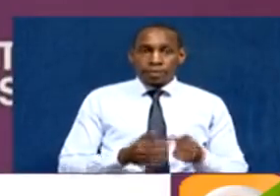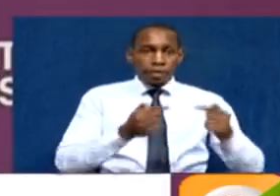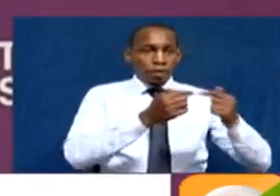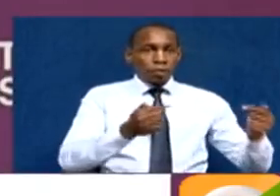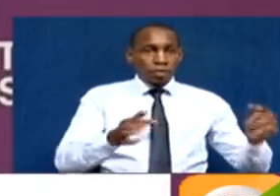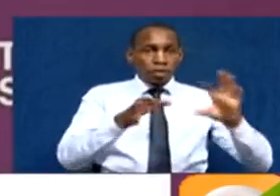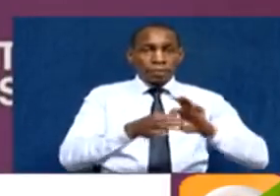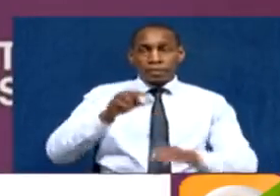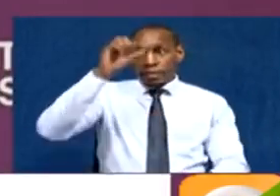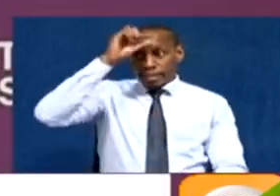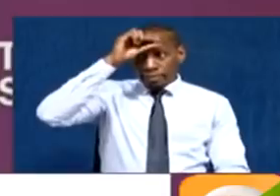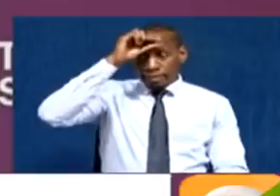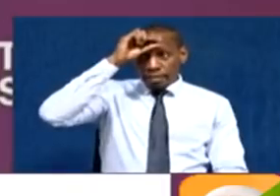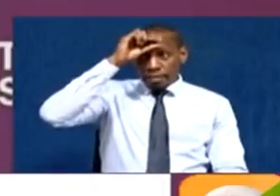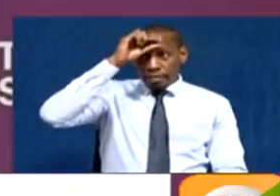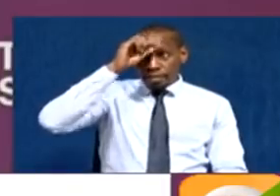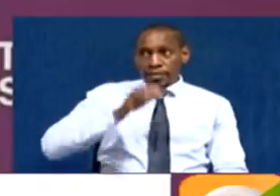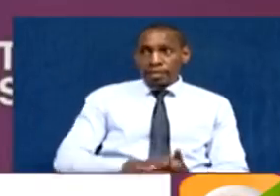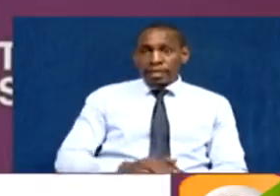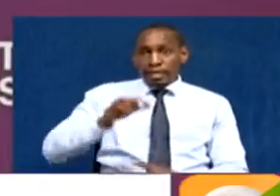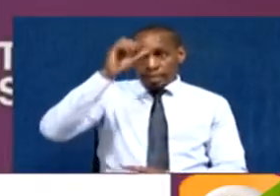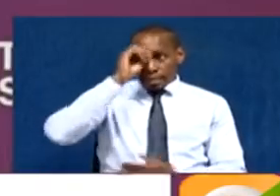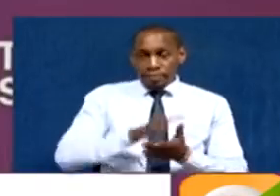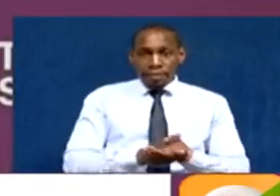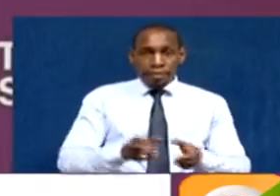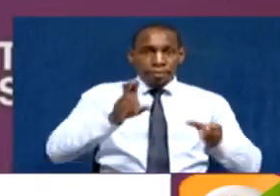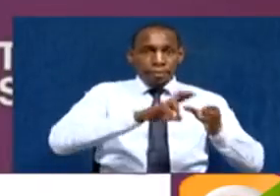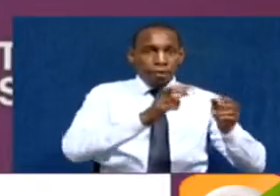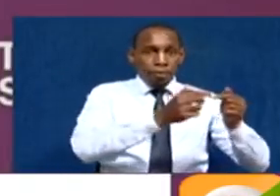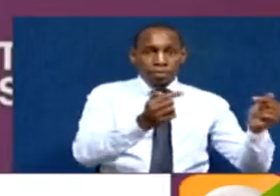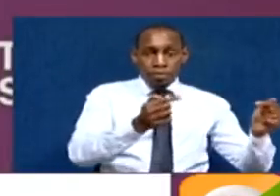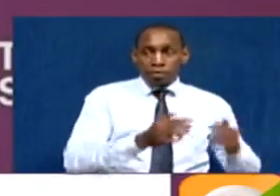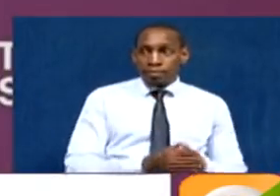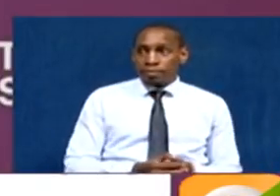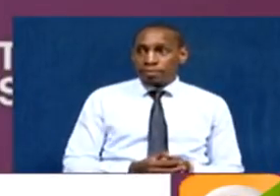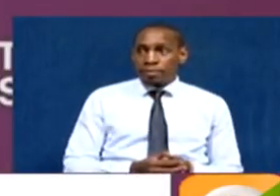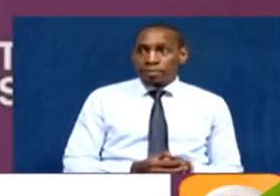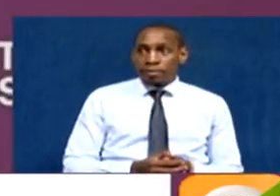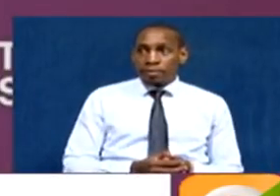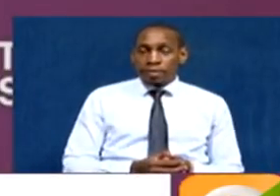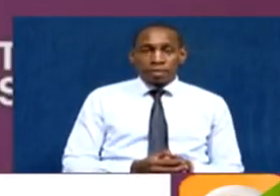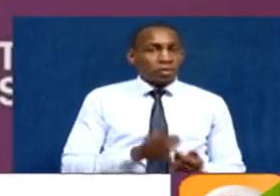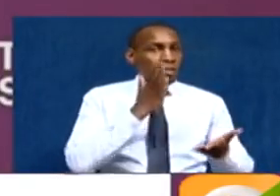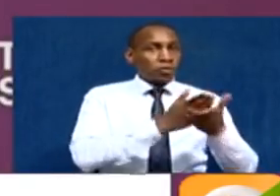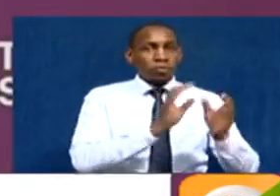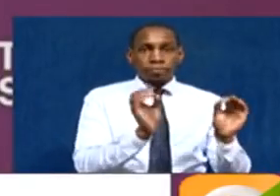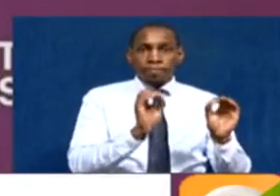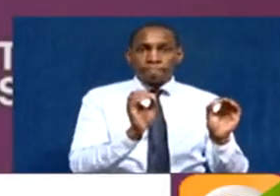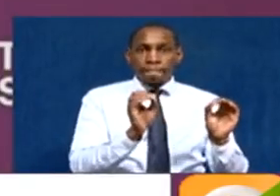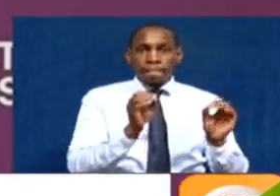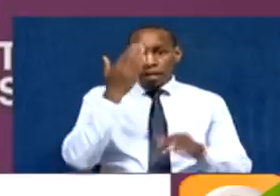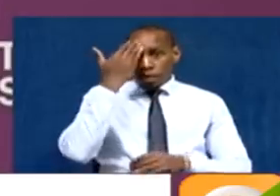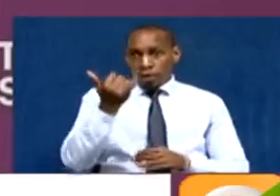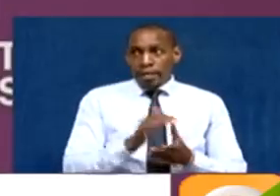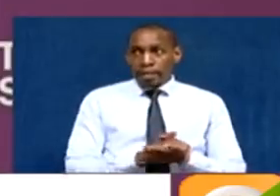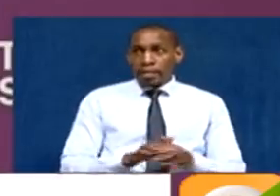opposition in government and government in opposition. Nothing could be further from the truth, because